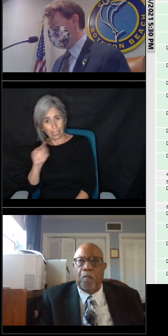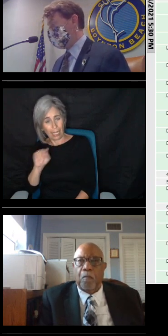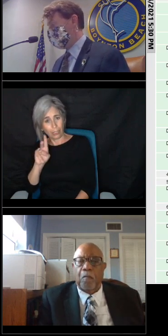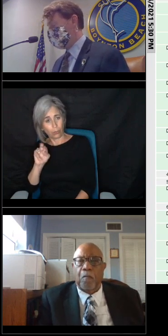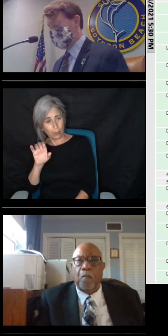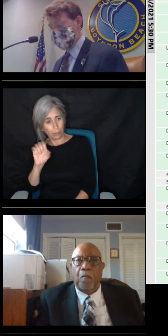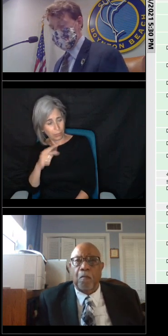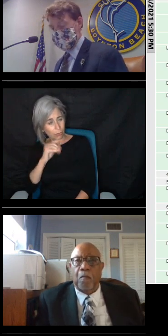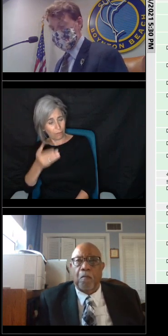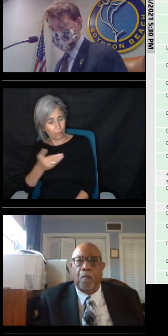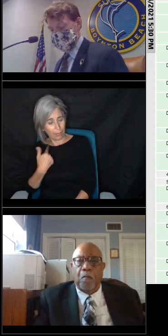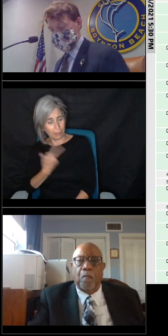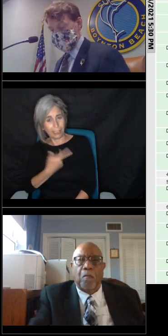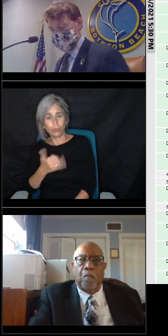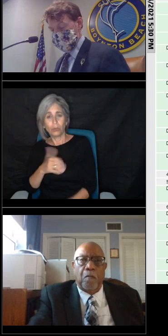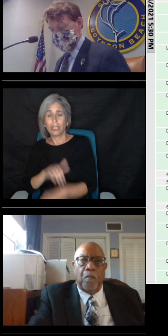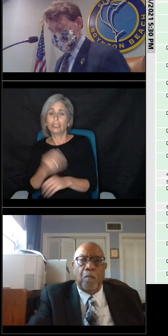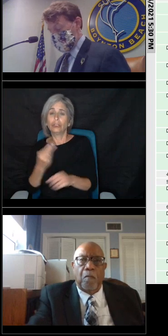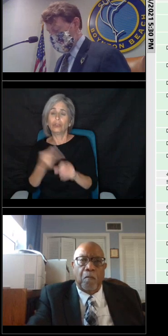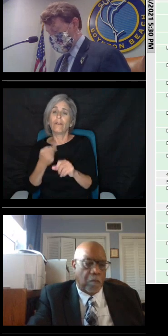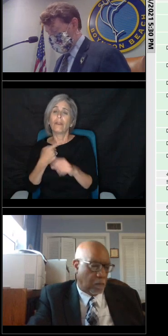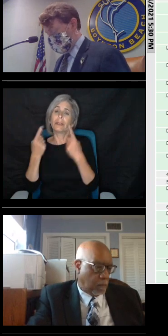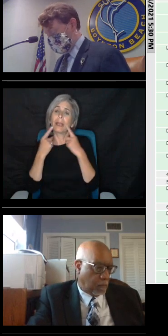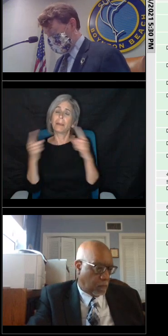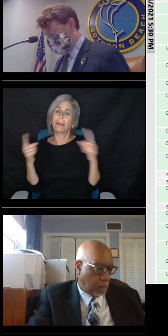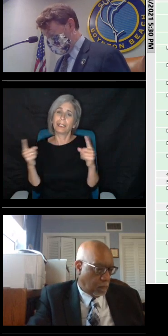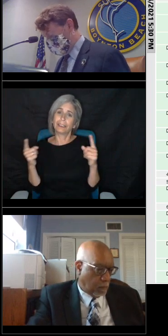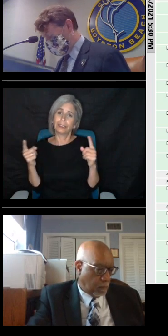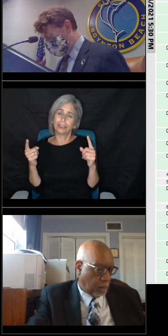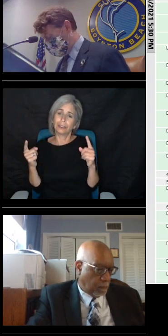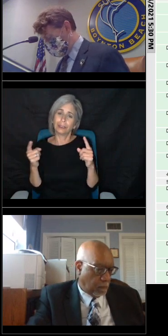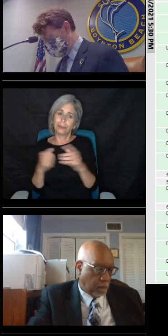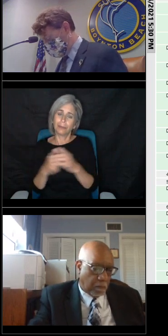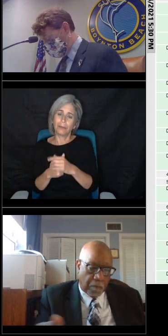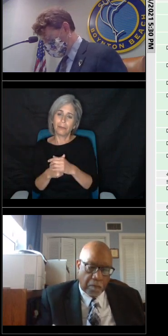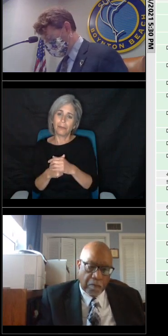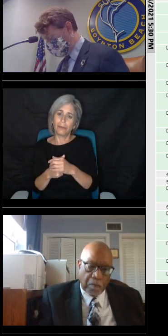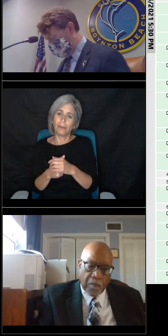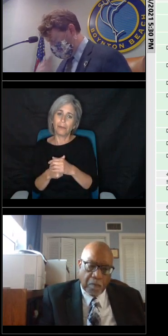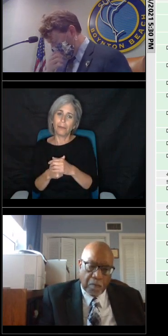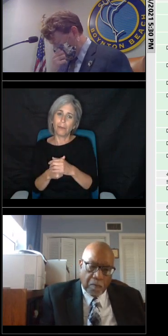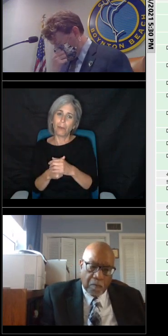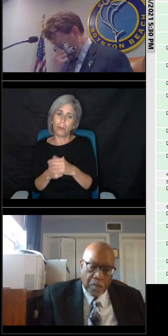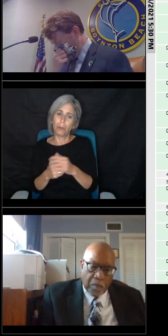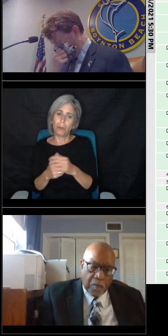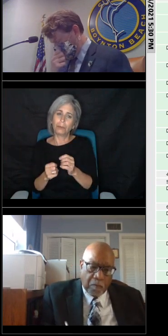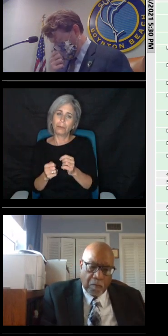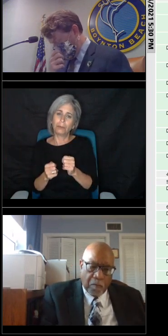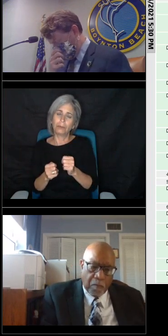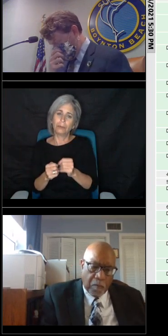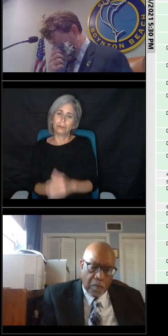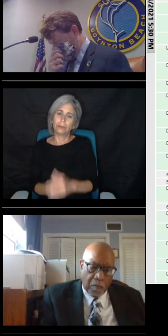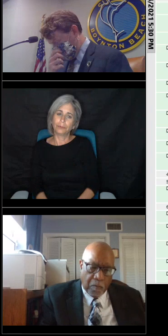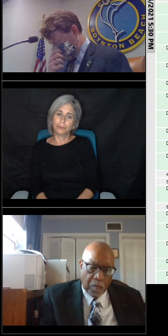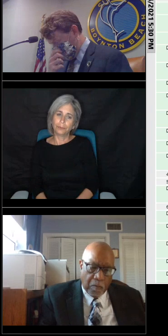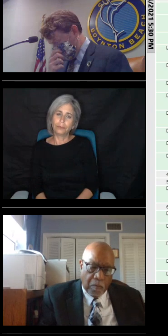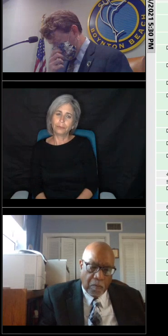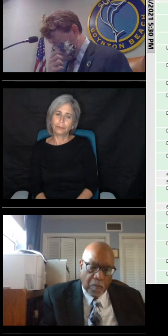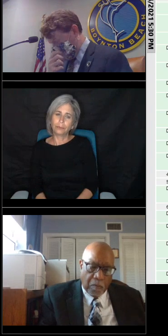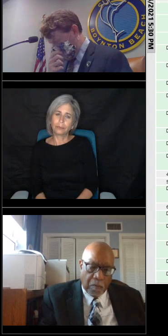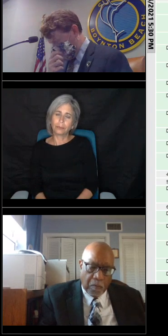inviting us to join you for this proclamation in honor of ADL's 2021 No Place for Hate Day.